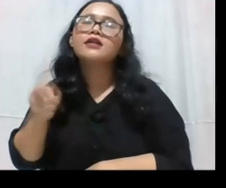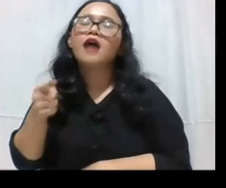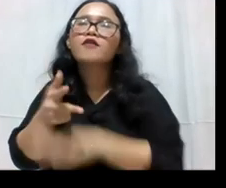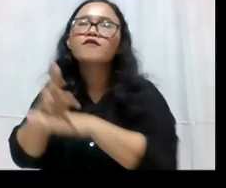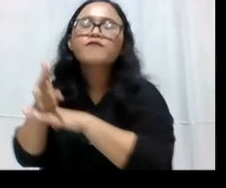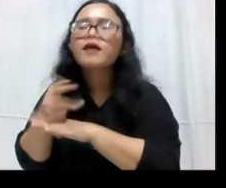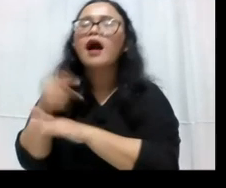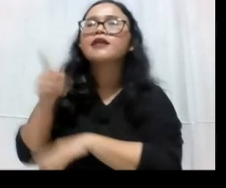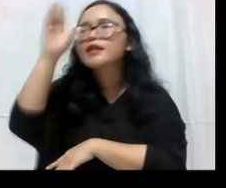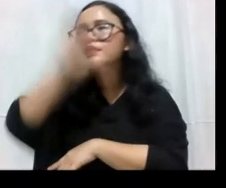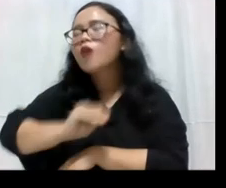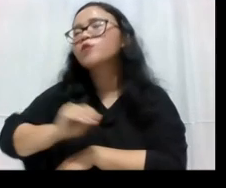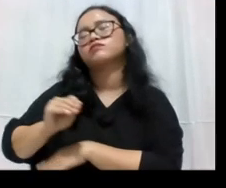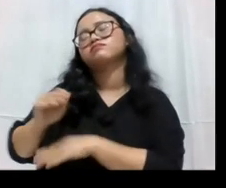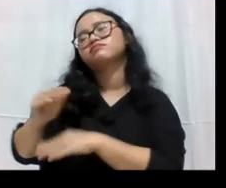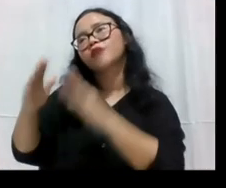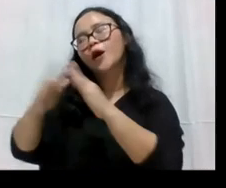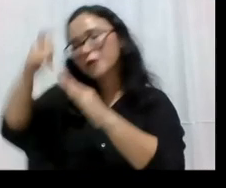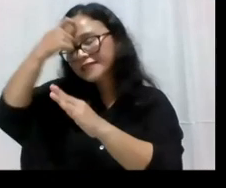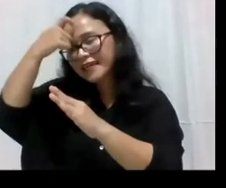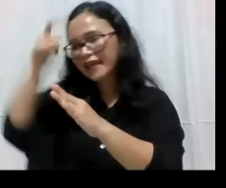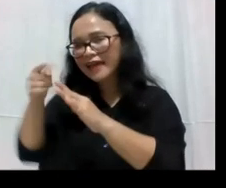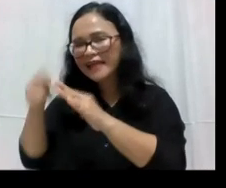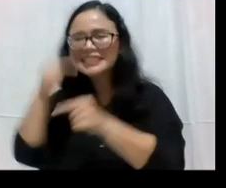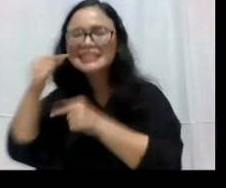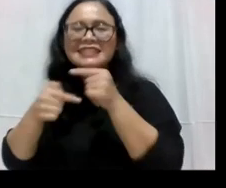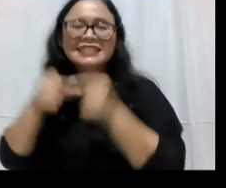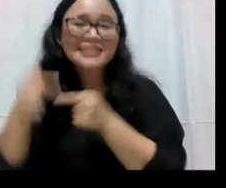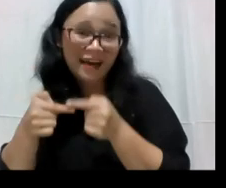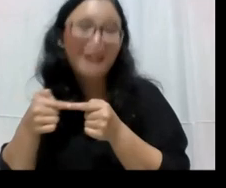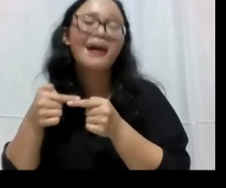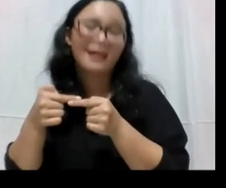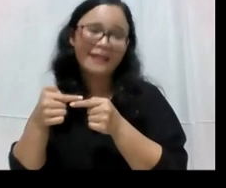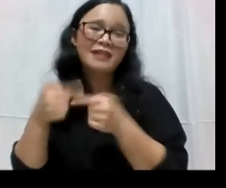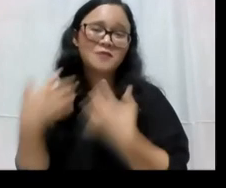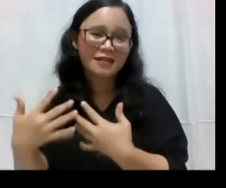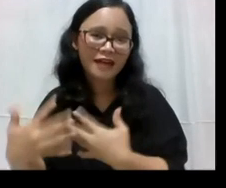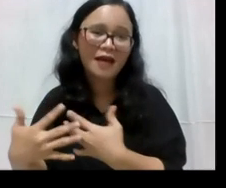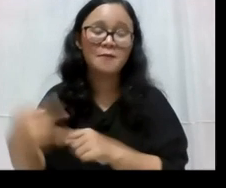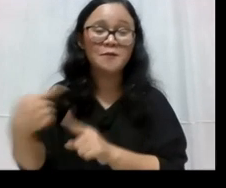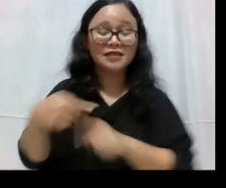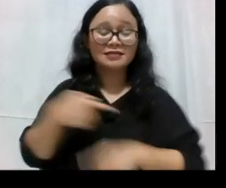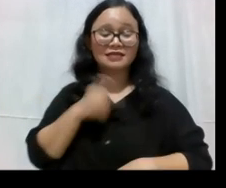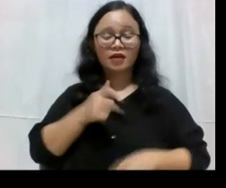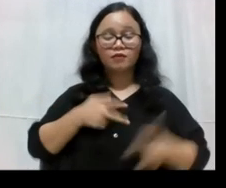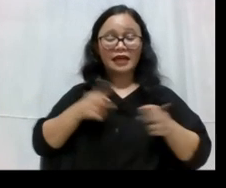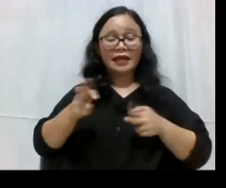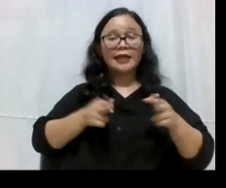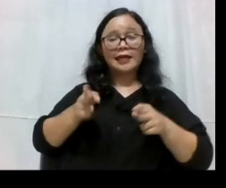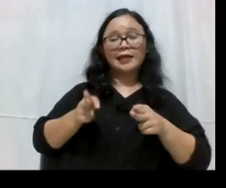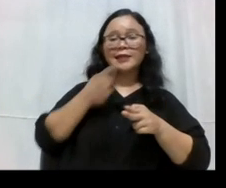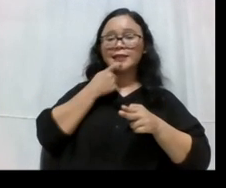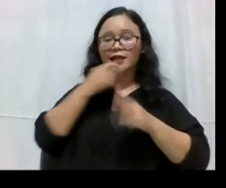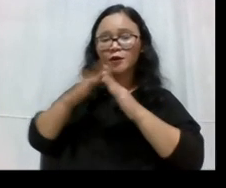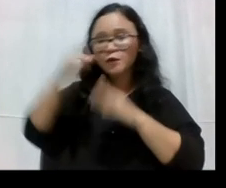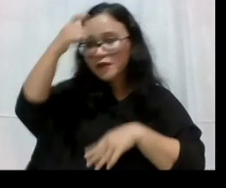footage we had shot, my collaborator has shot, and secondly, personally, I feel like whenever I'm editing a hospital scene, I get so emotional,